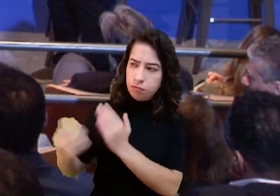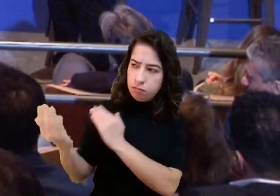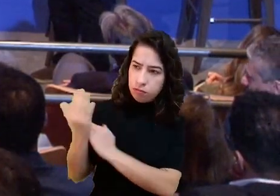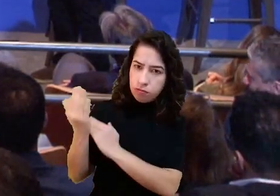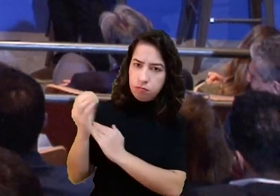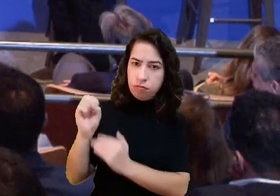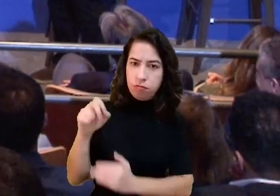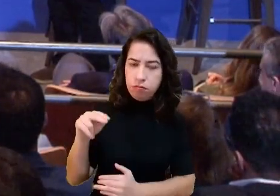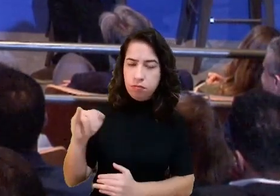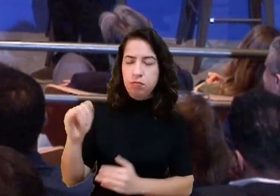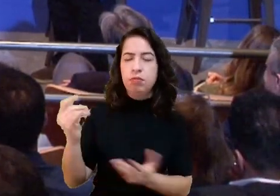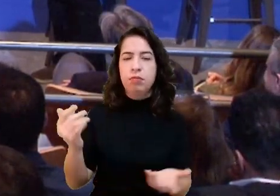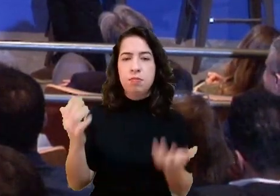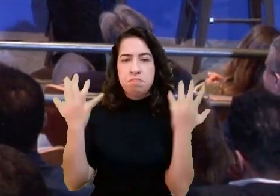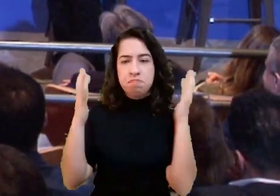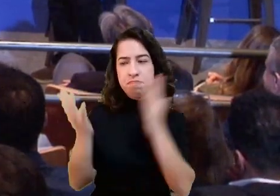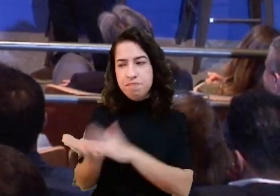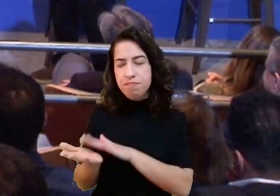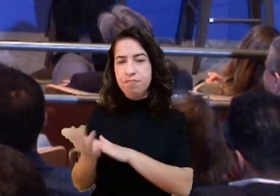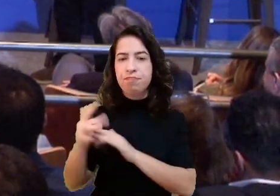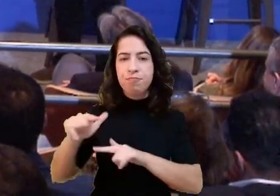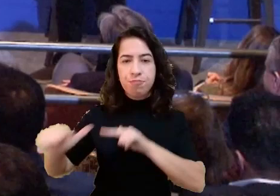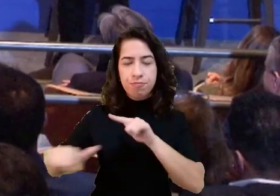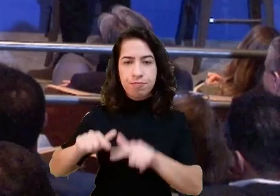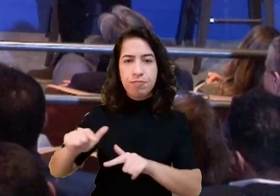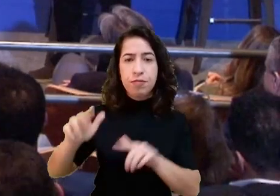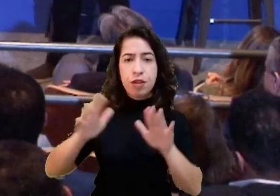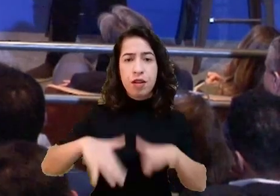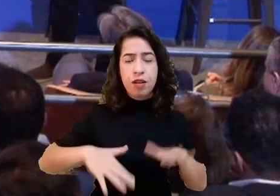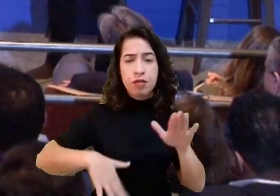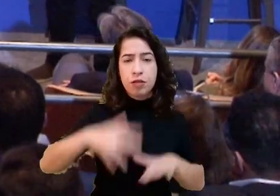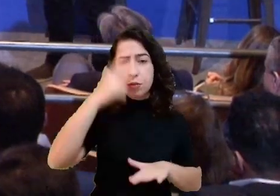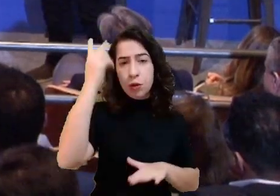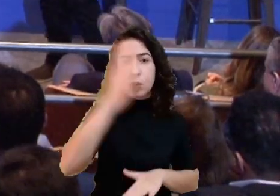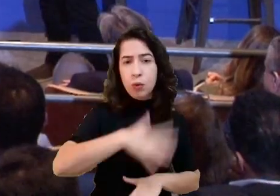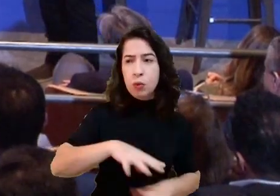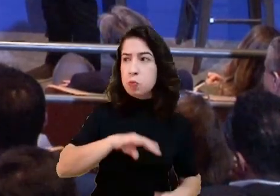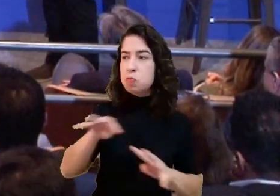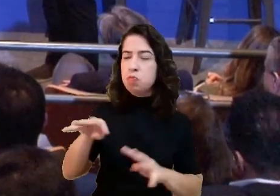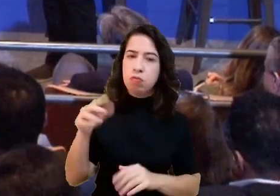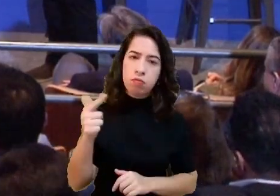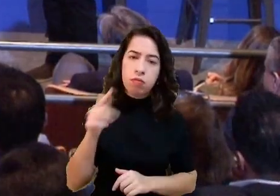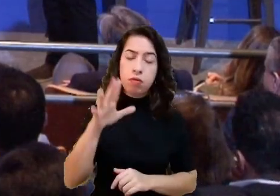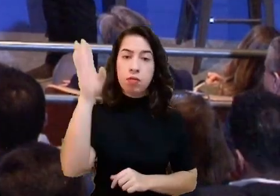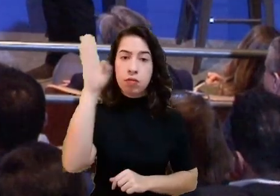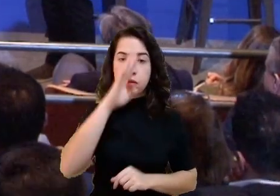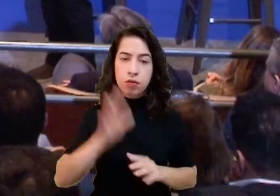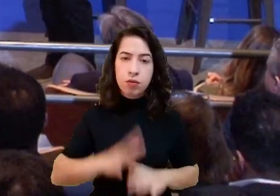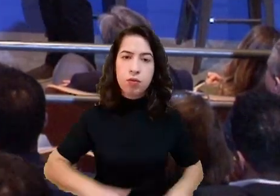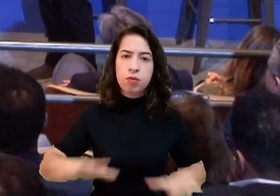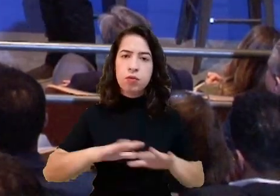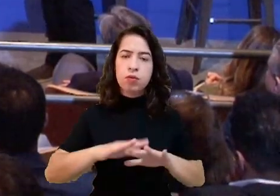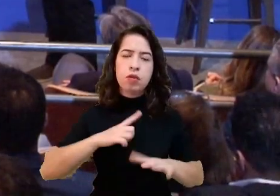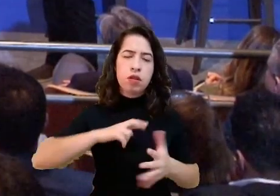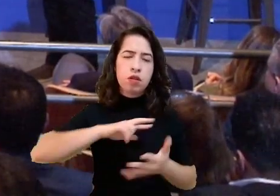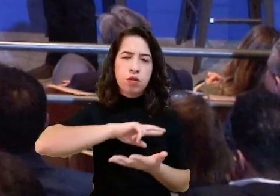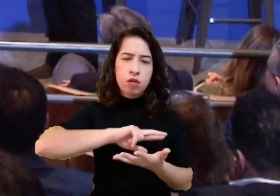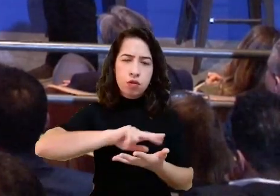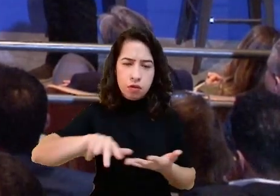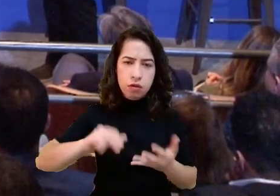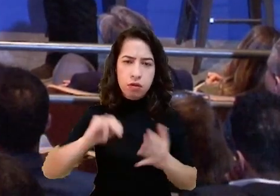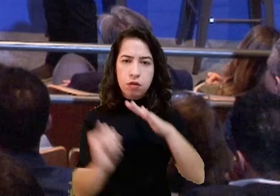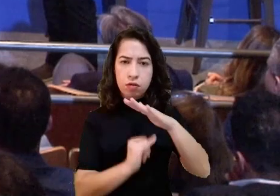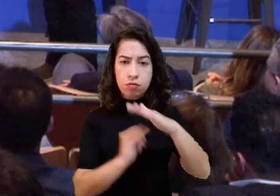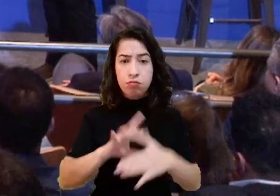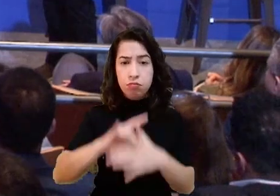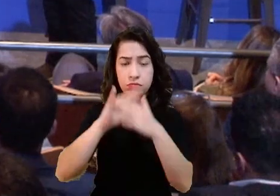Senai. Congratulations for your work. It's not known for many people, but Brazil has so many institutes that are